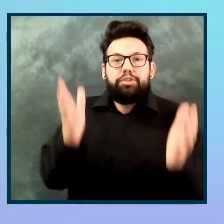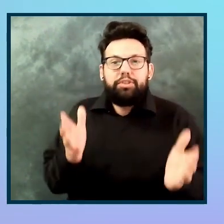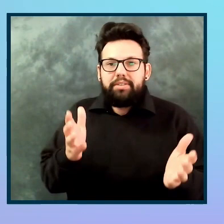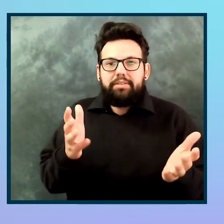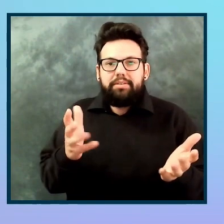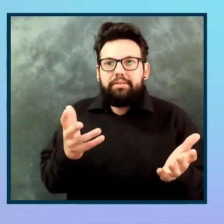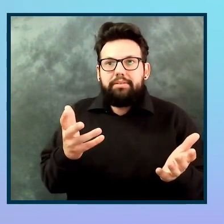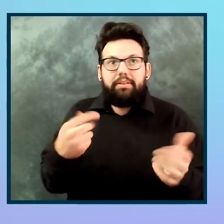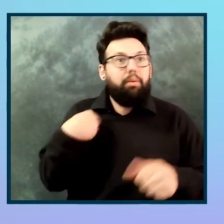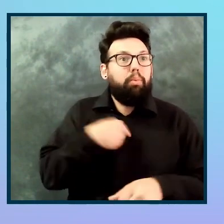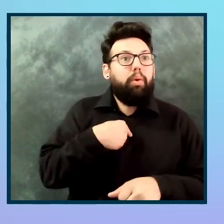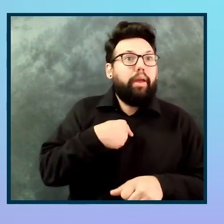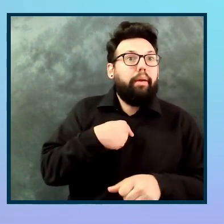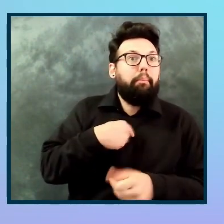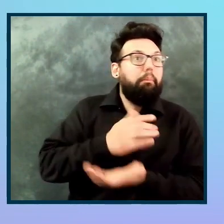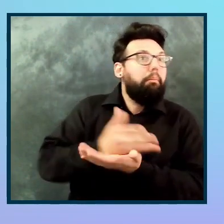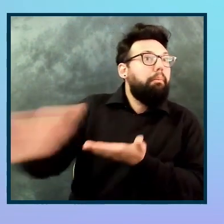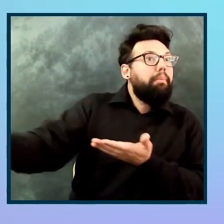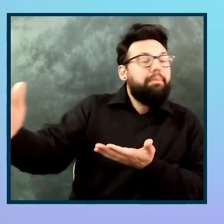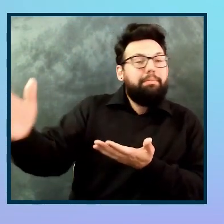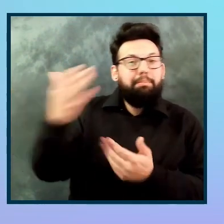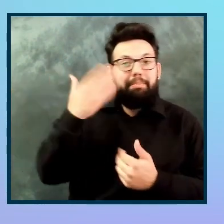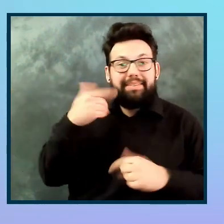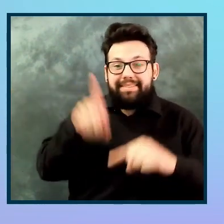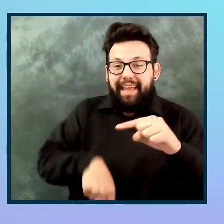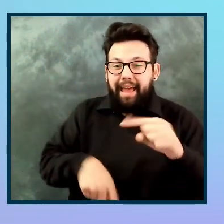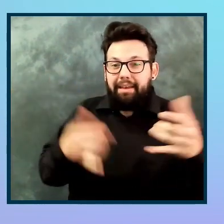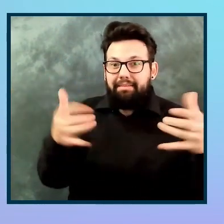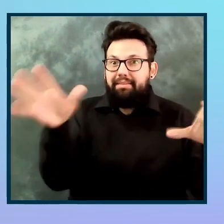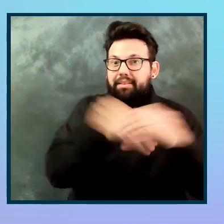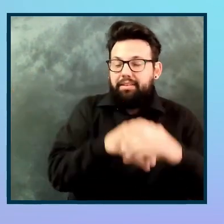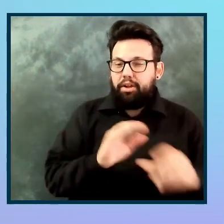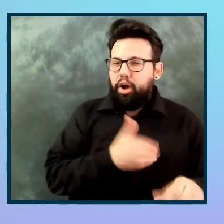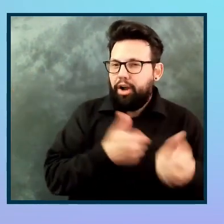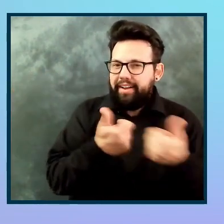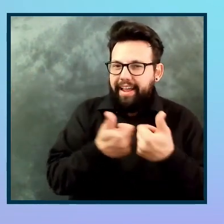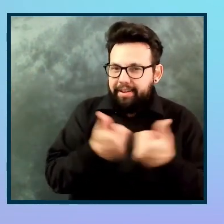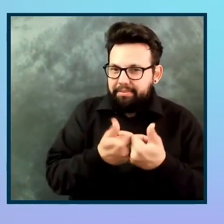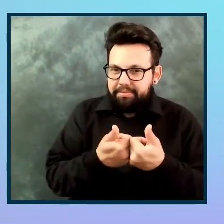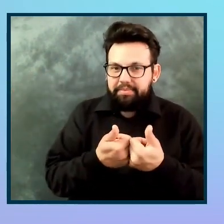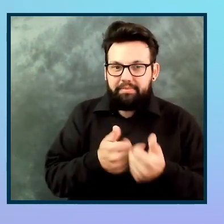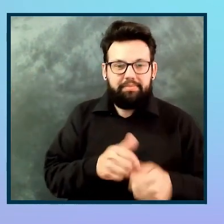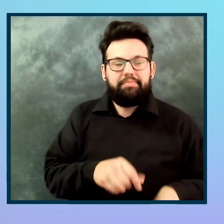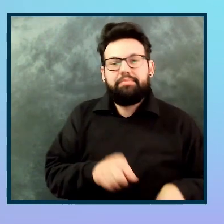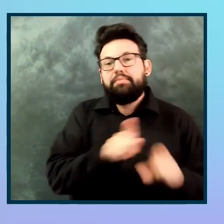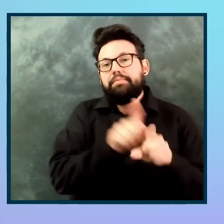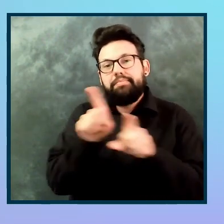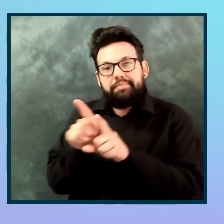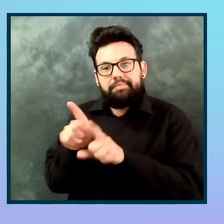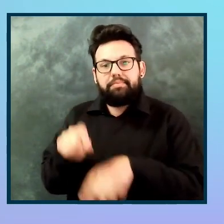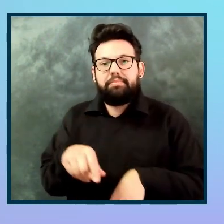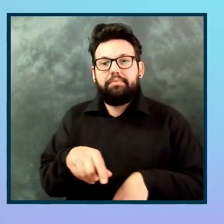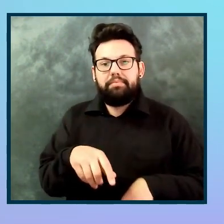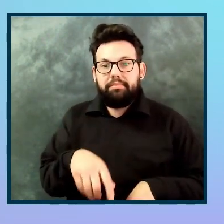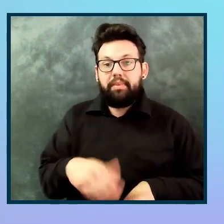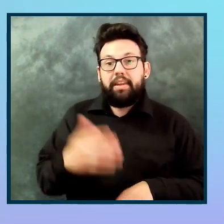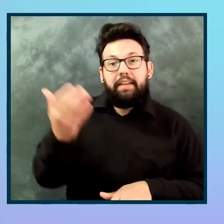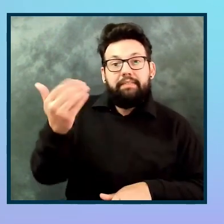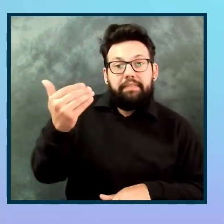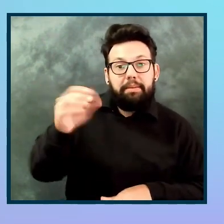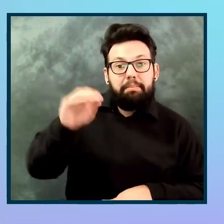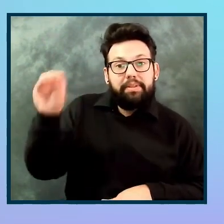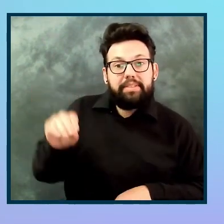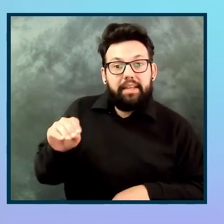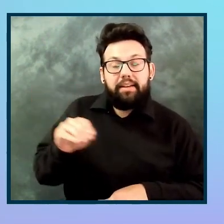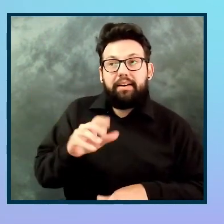literally cannot play our games. They cannot use our products. We talked about the numbers of special ed, 15% of school-age